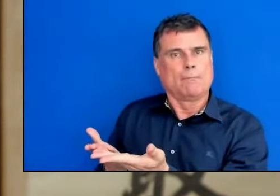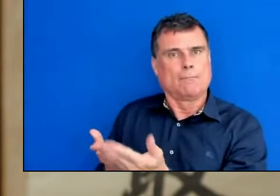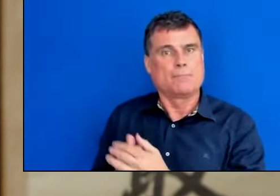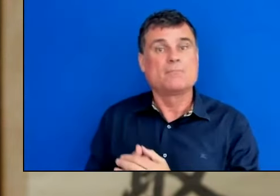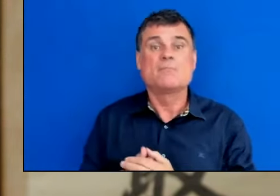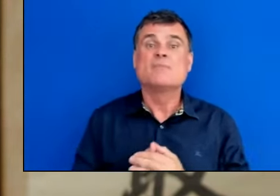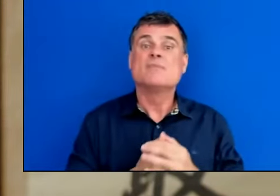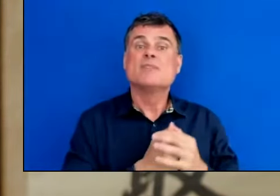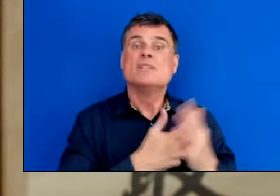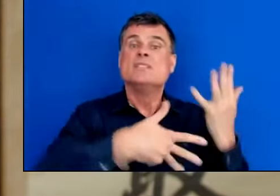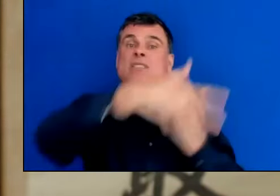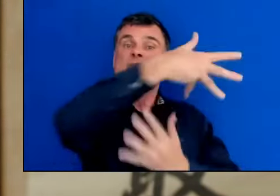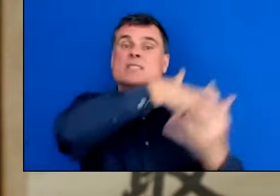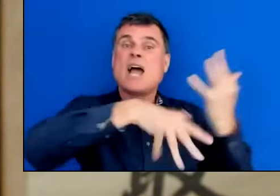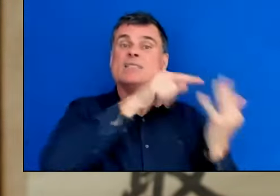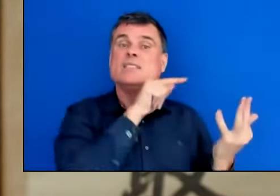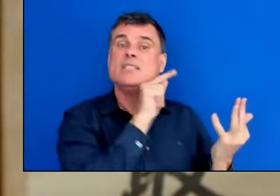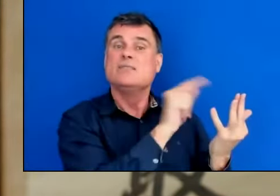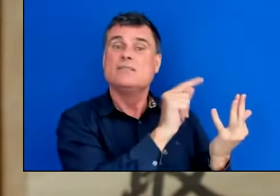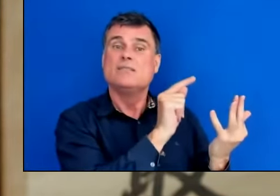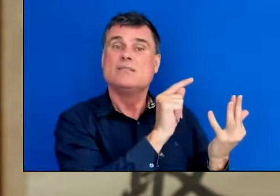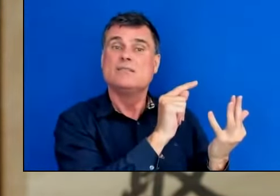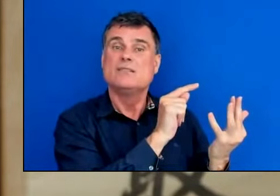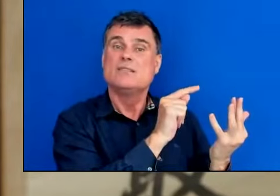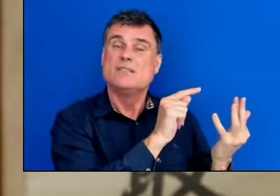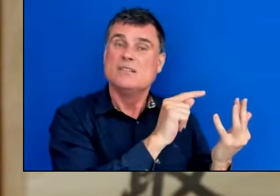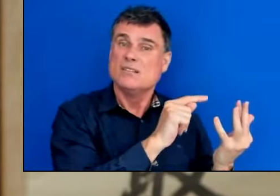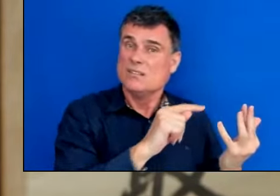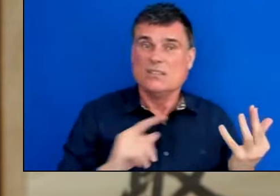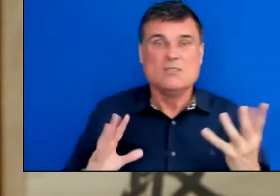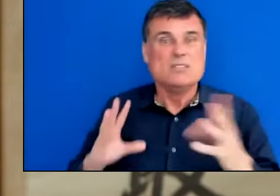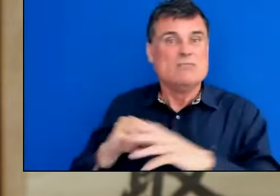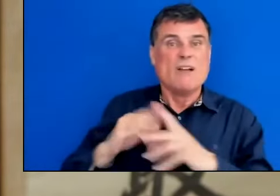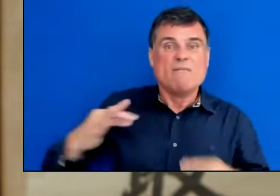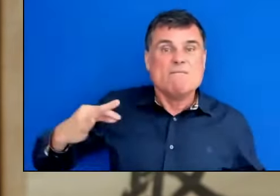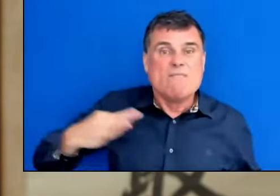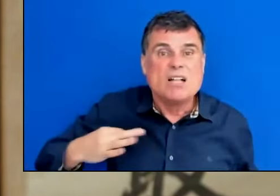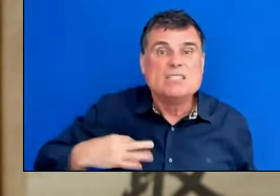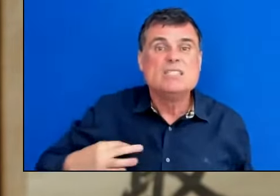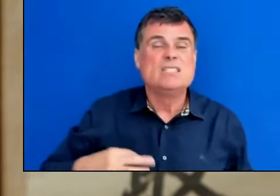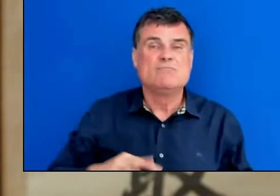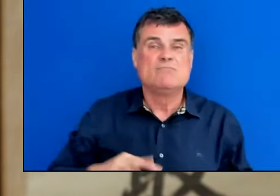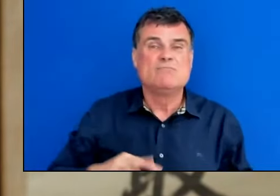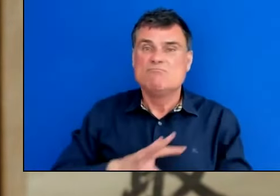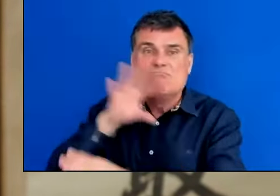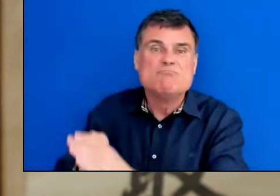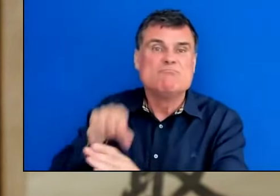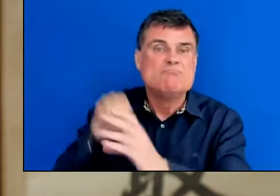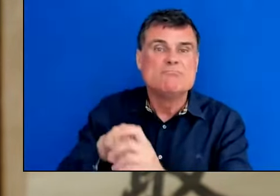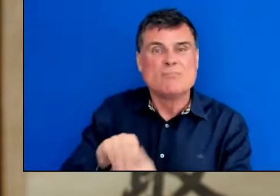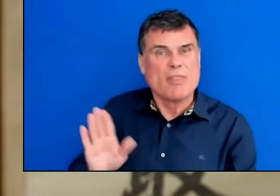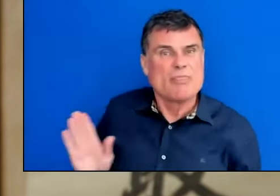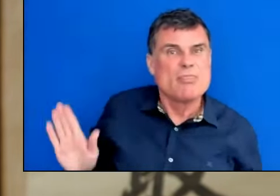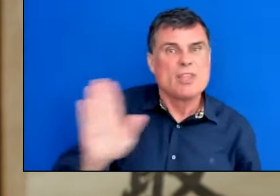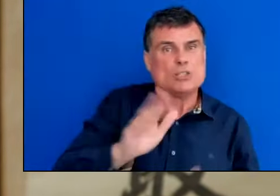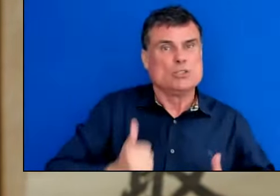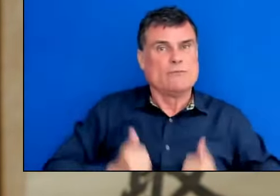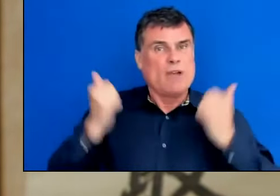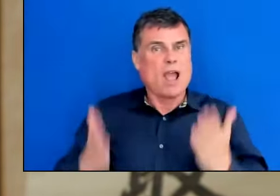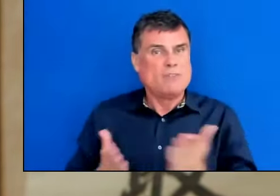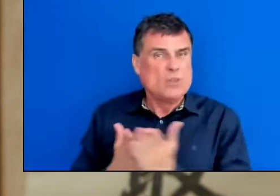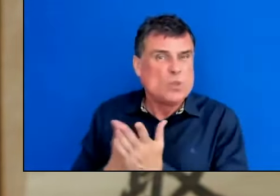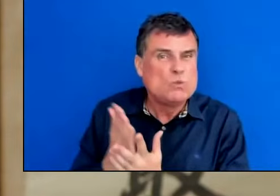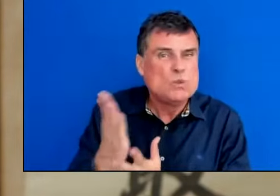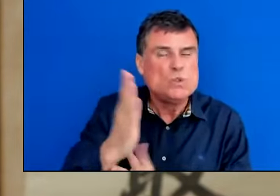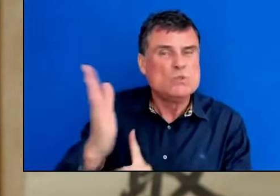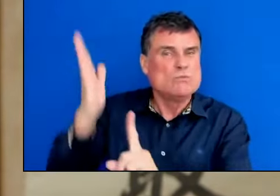Linda Reed, and others, and powered by volunteers in all areas where survivors lived, have paved new ground,